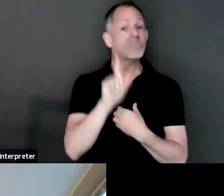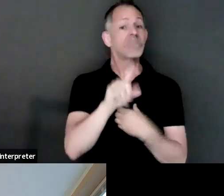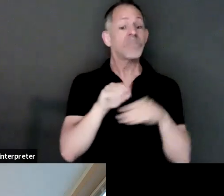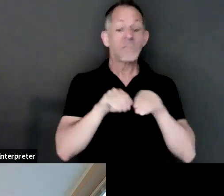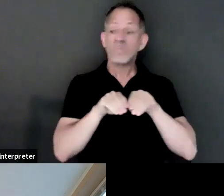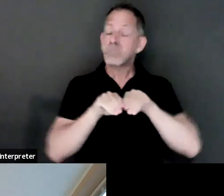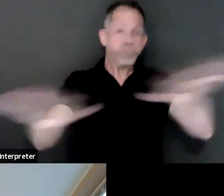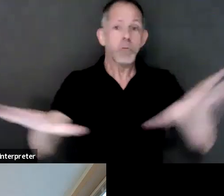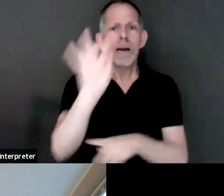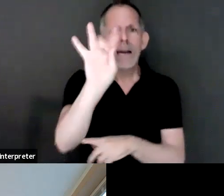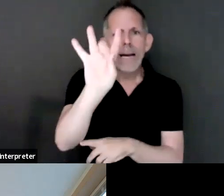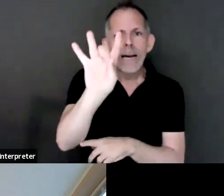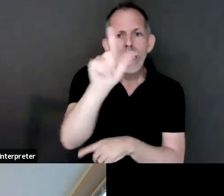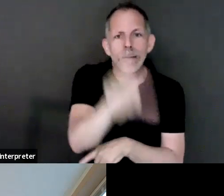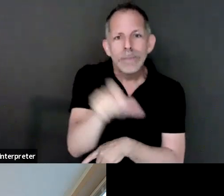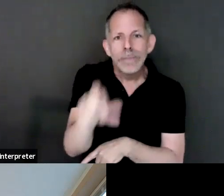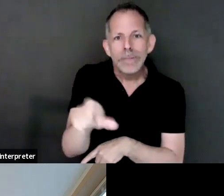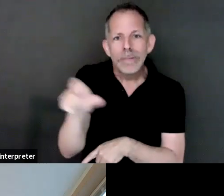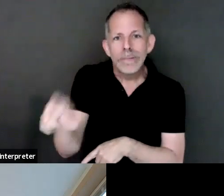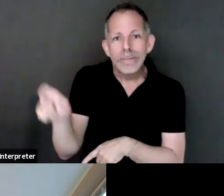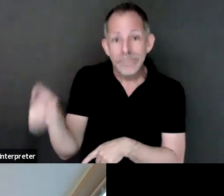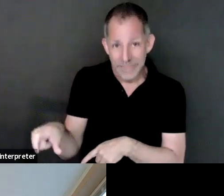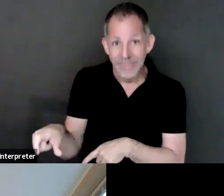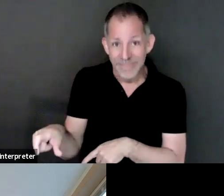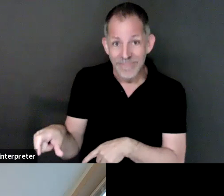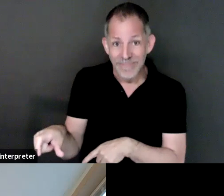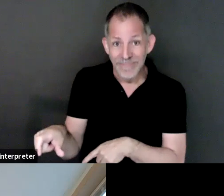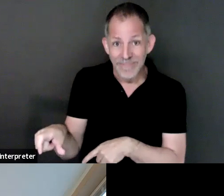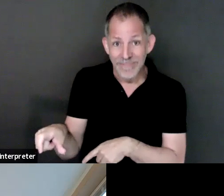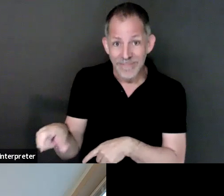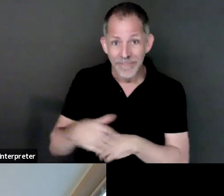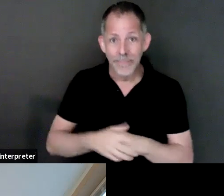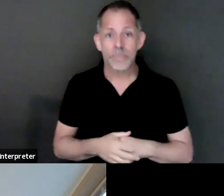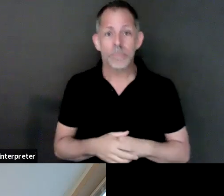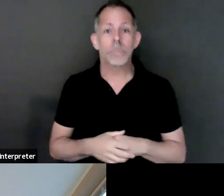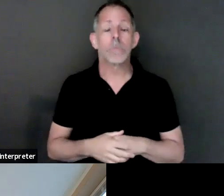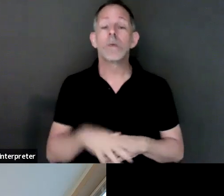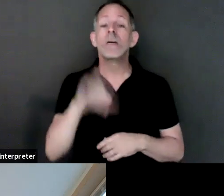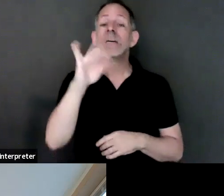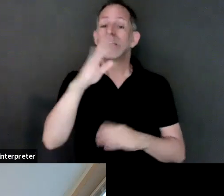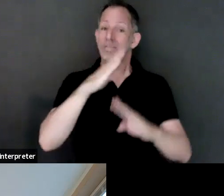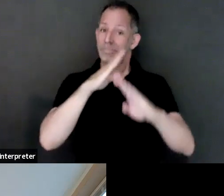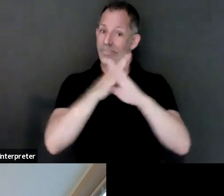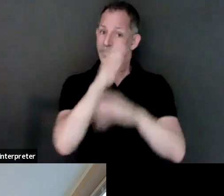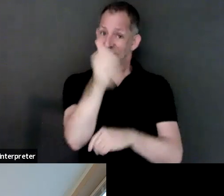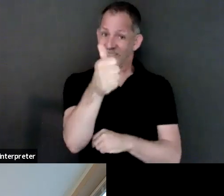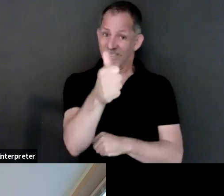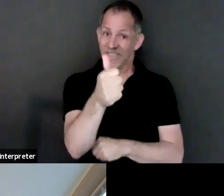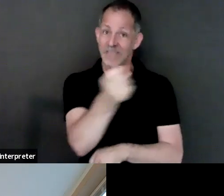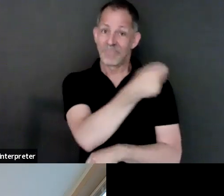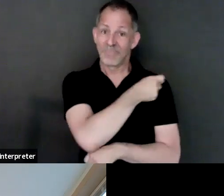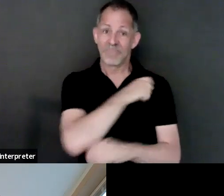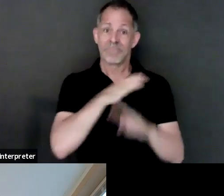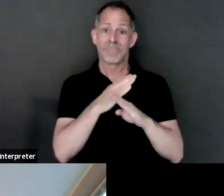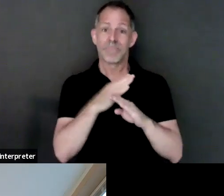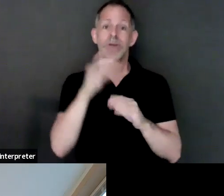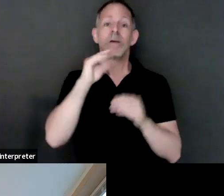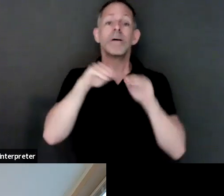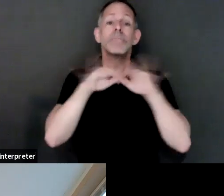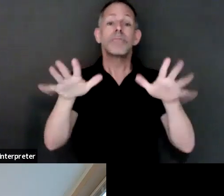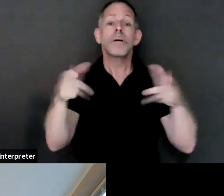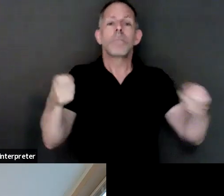interventions between the source and recipients of the virus. With Delta, time from exposure to onset